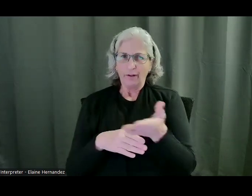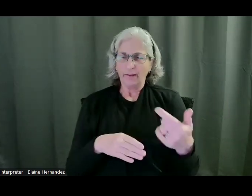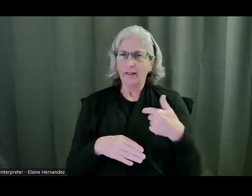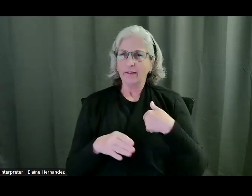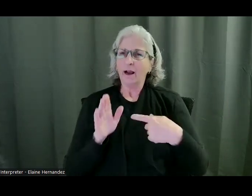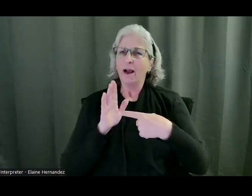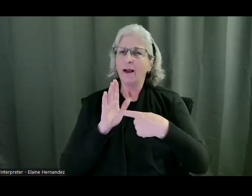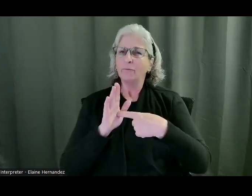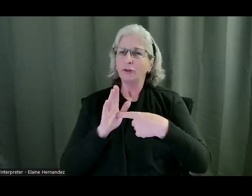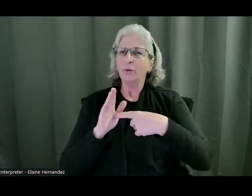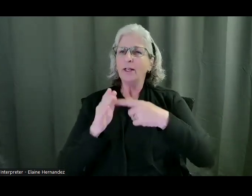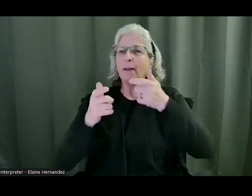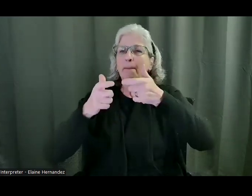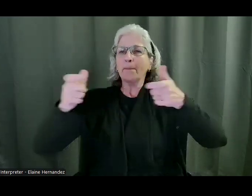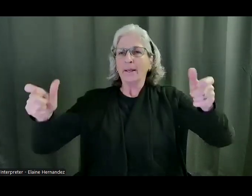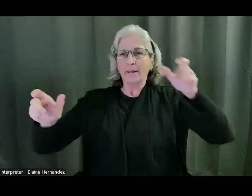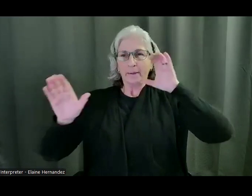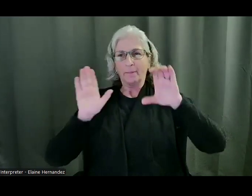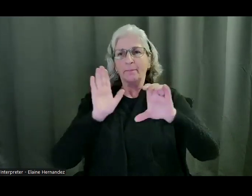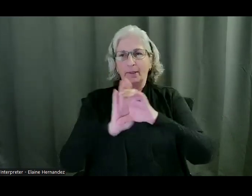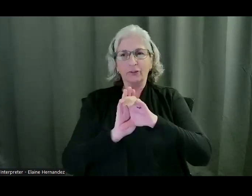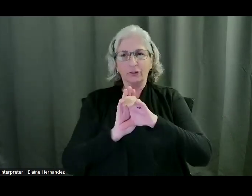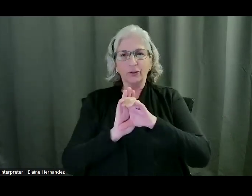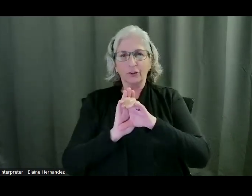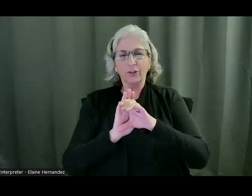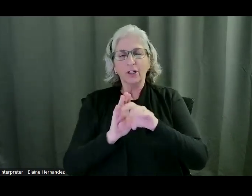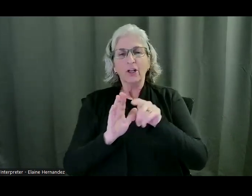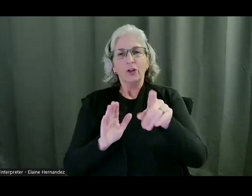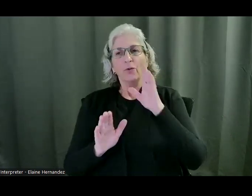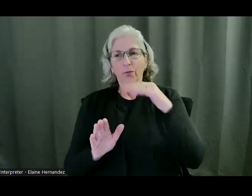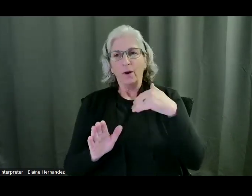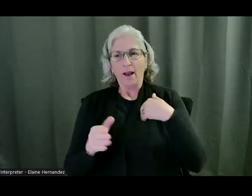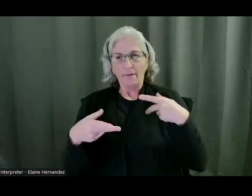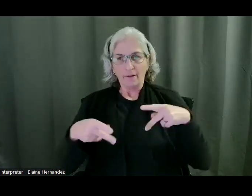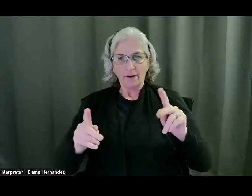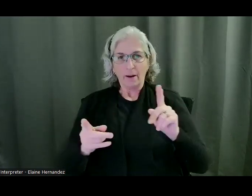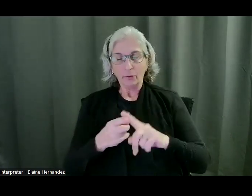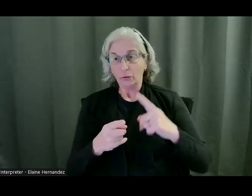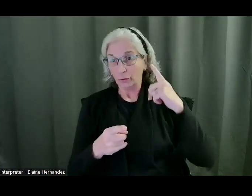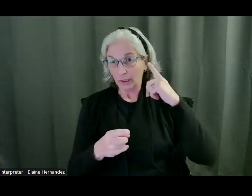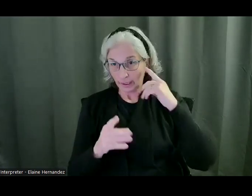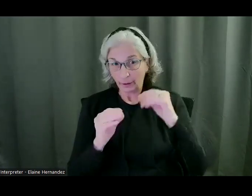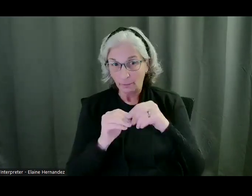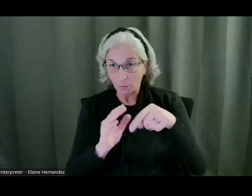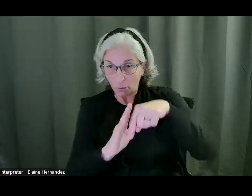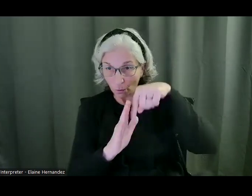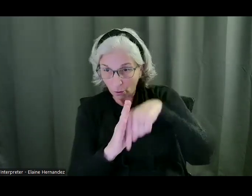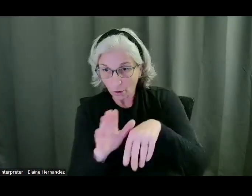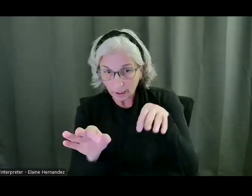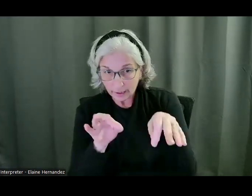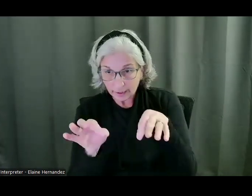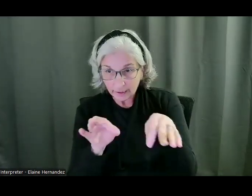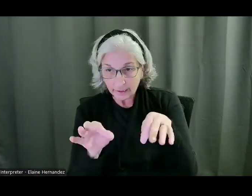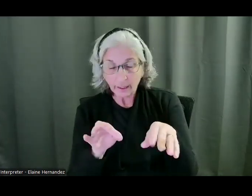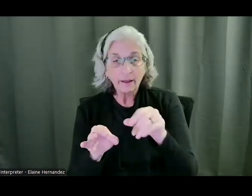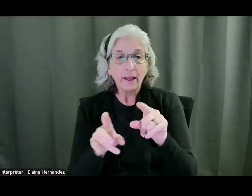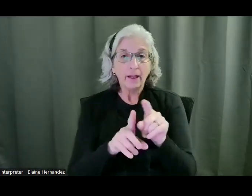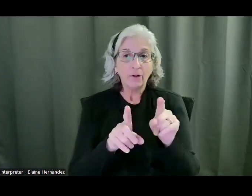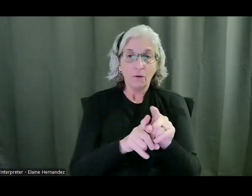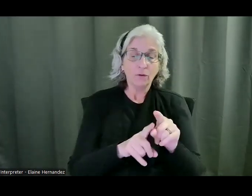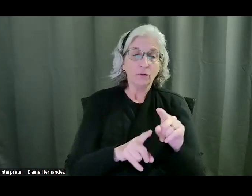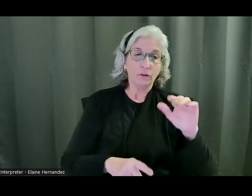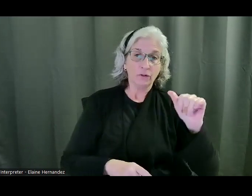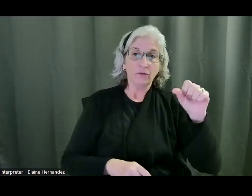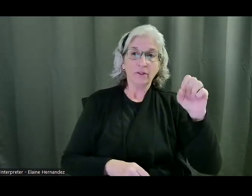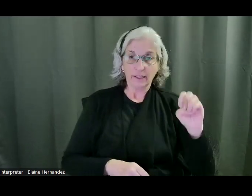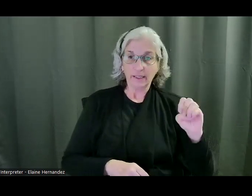setting the table, and you're going to have a chance to hear in more detail as well as some case examples from Ashley Miller